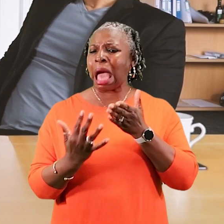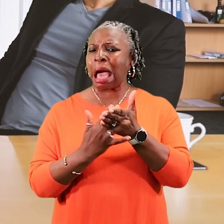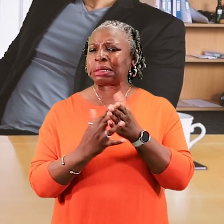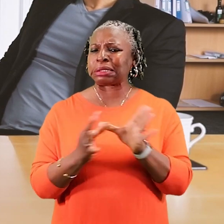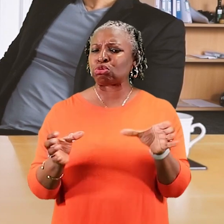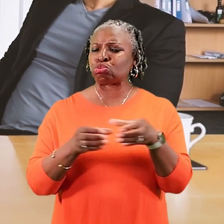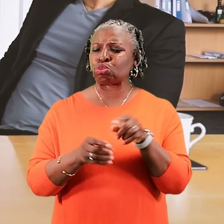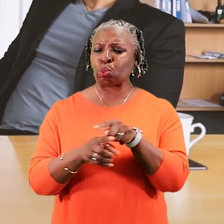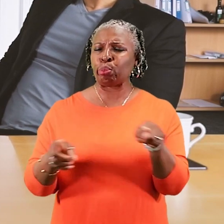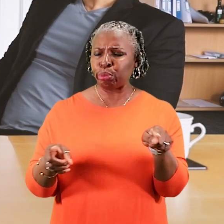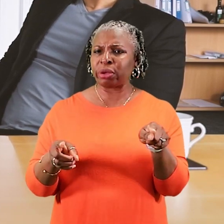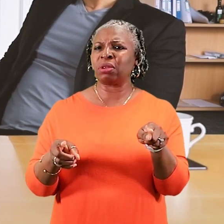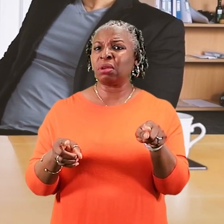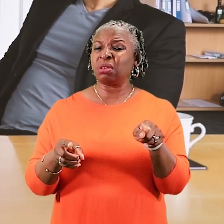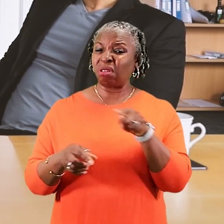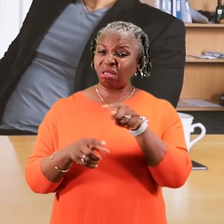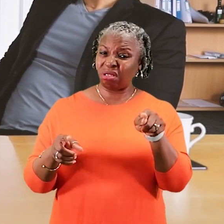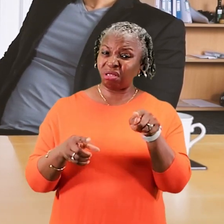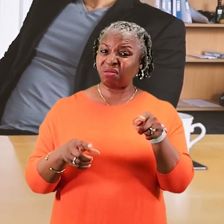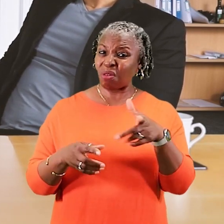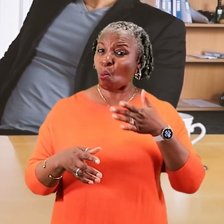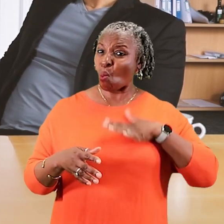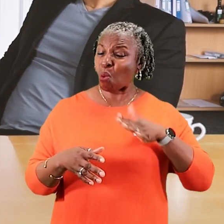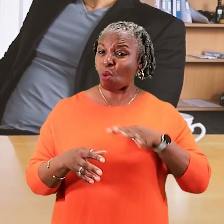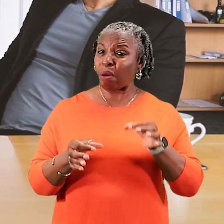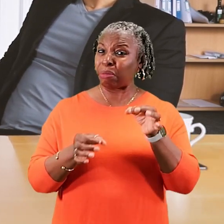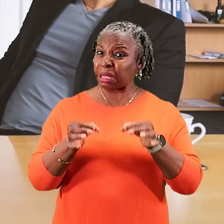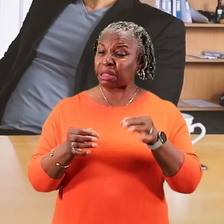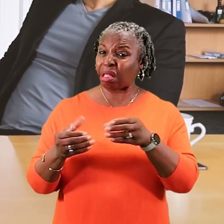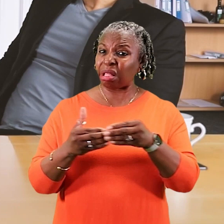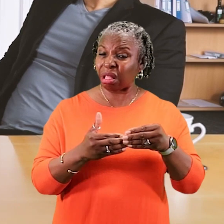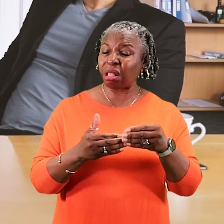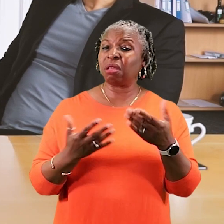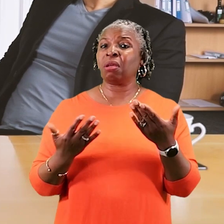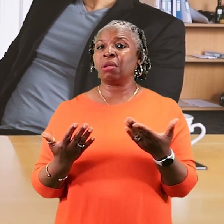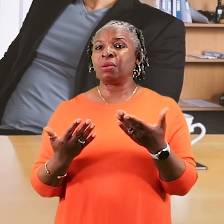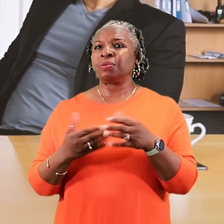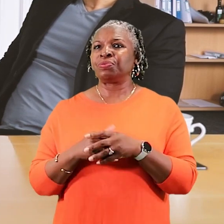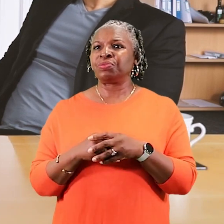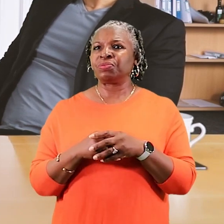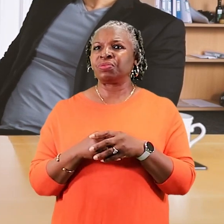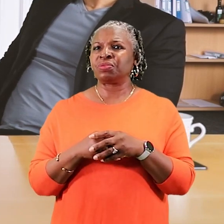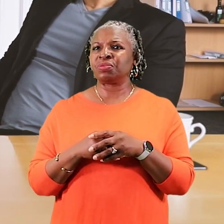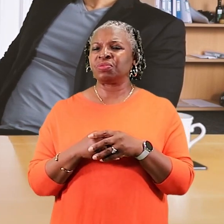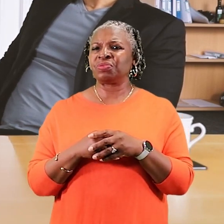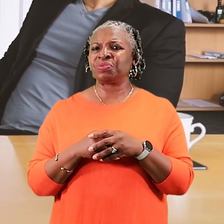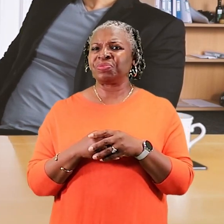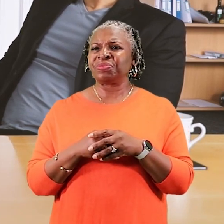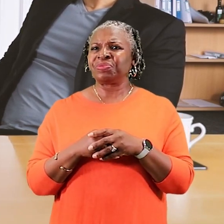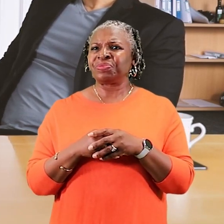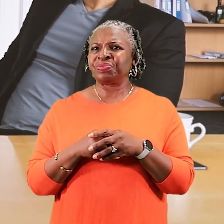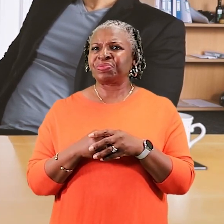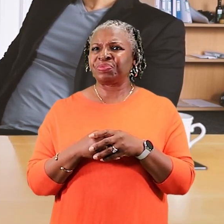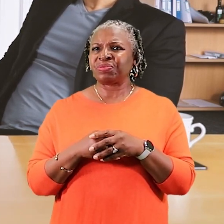there are young people are thirsty for some political leadership. So there's some ideas that we'll have here that we'll try to do. I want to engage young people